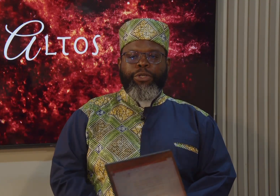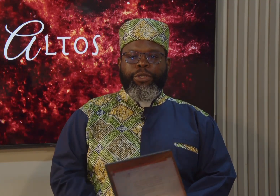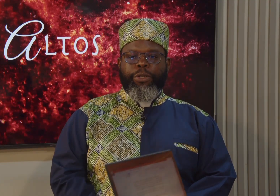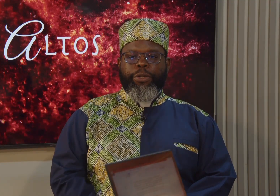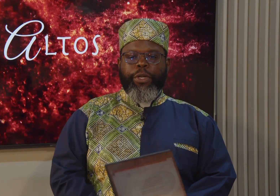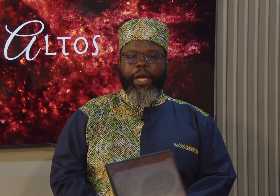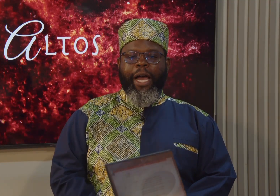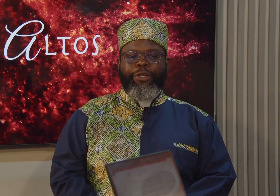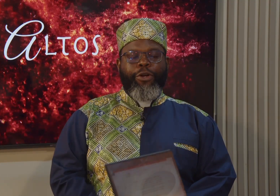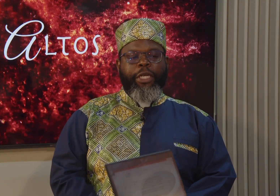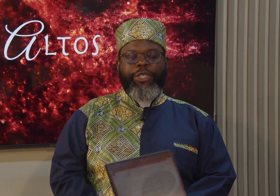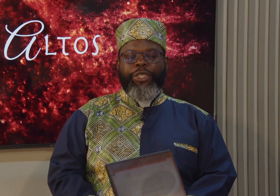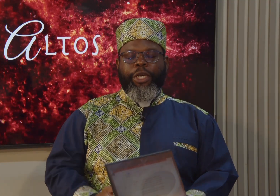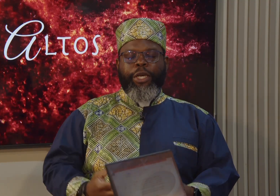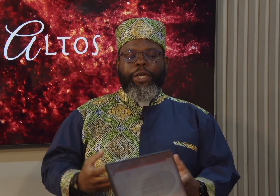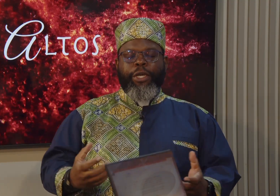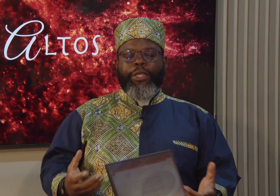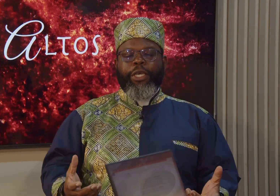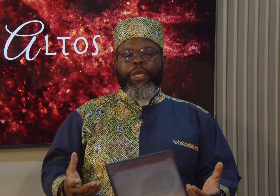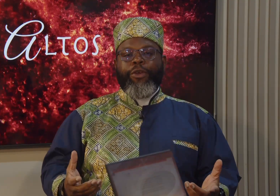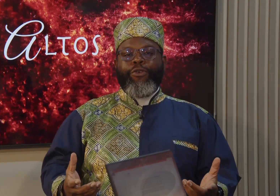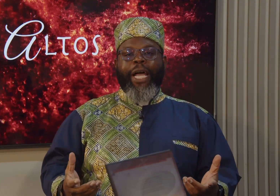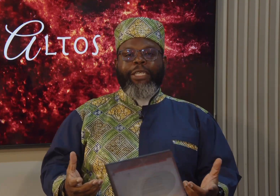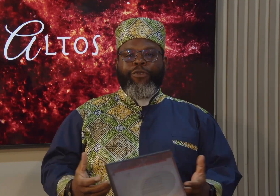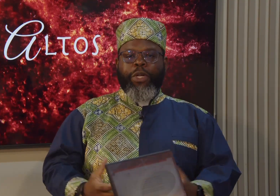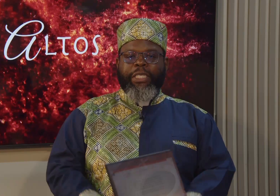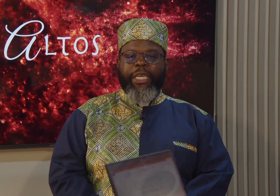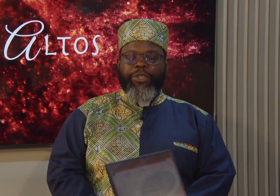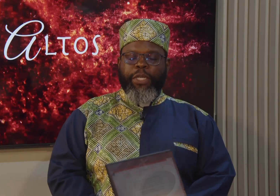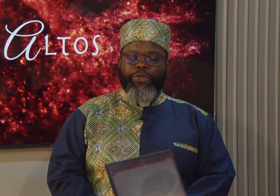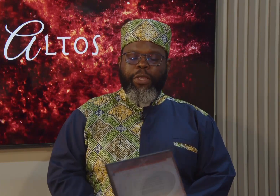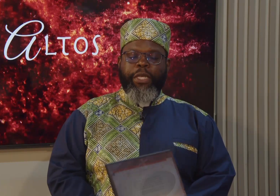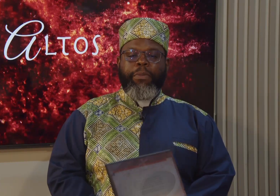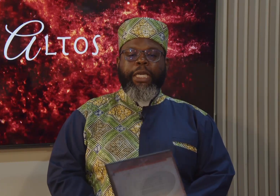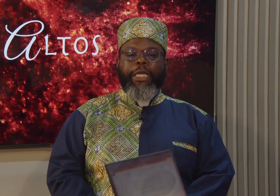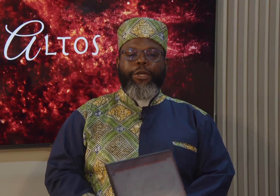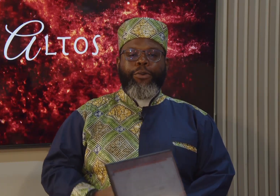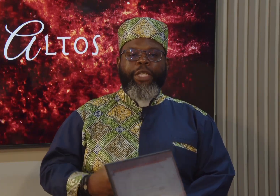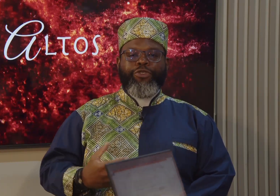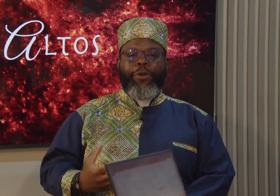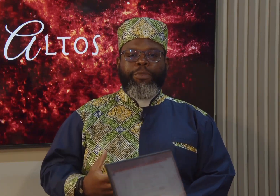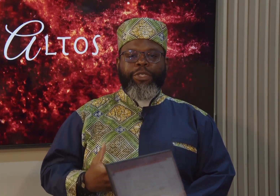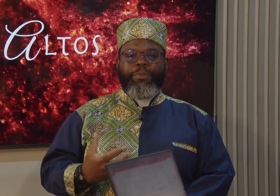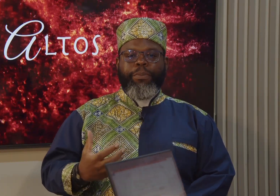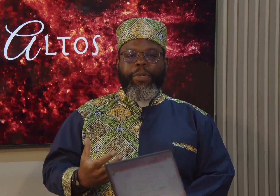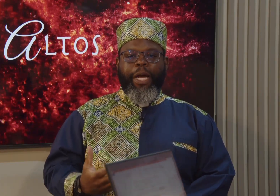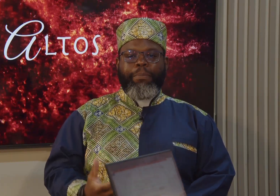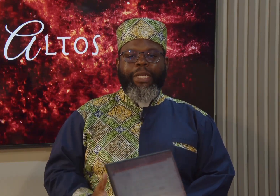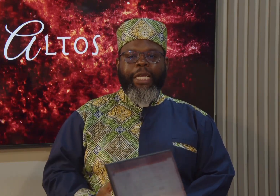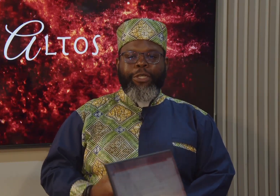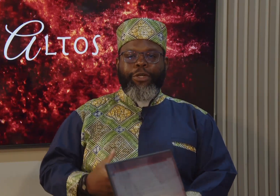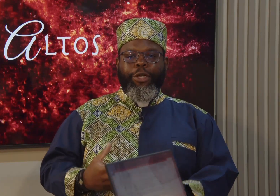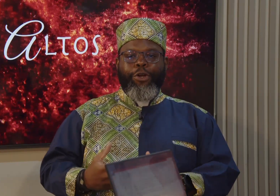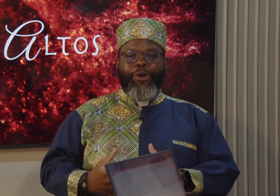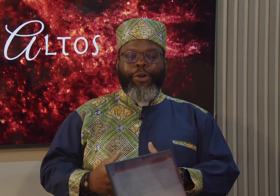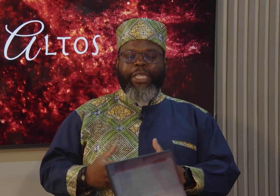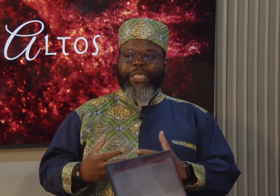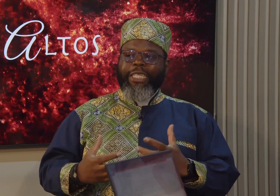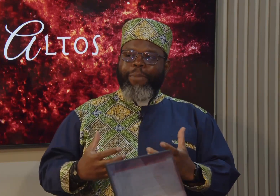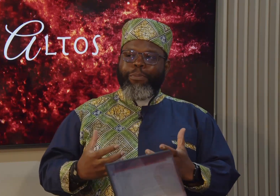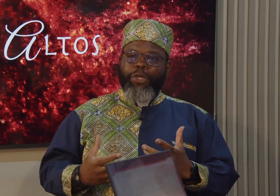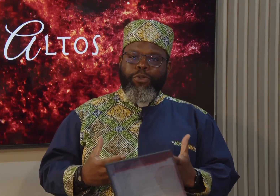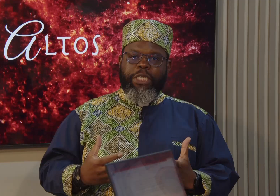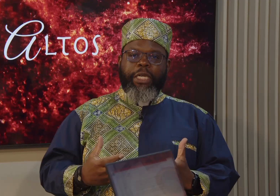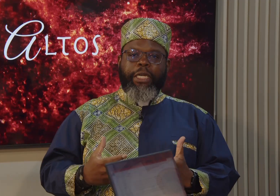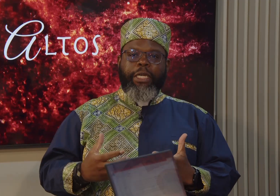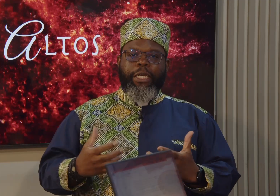able to acknowledge the reality of what takes place within me when drums are played or when a certain